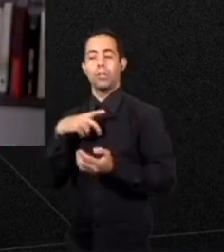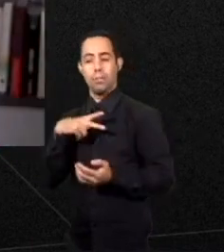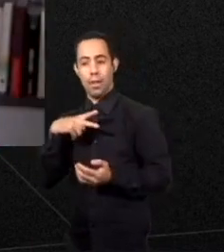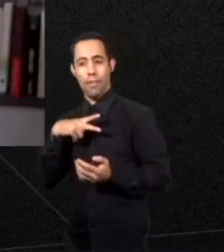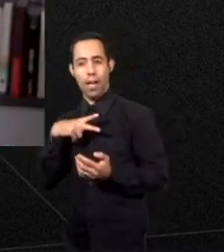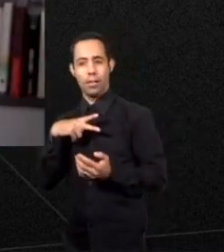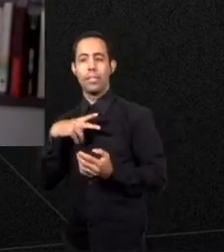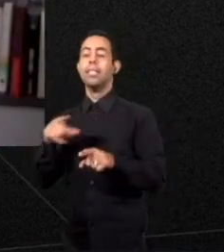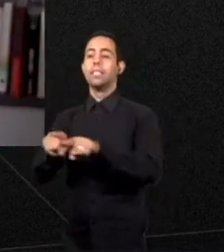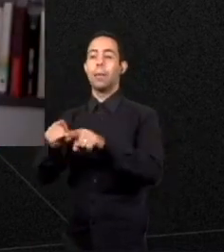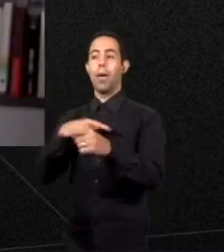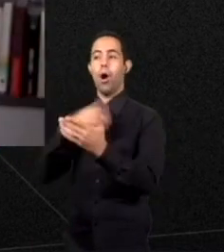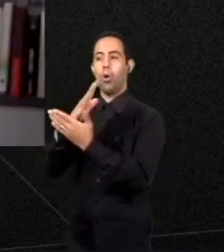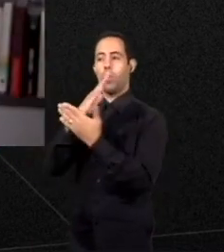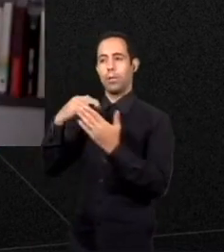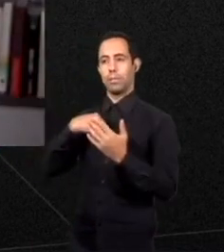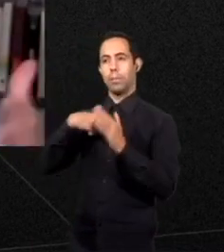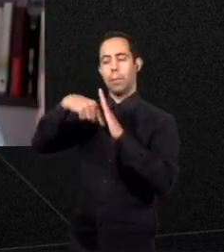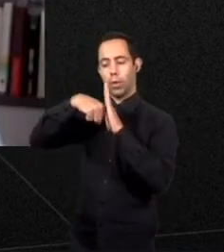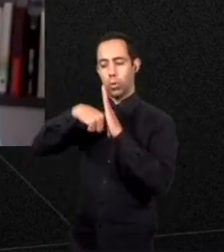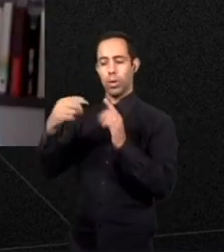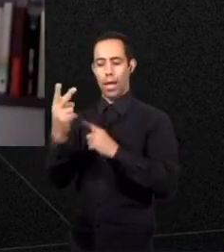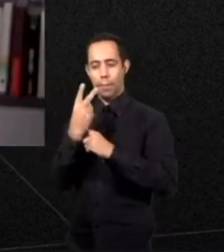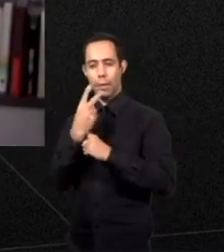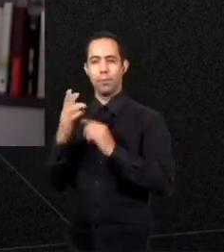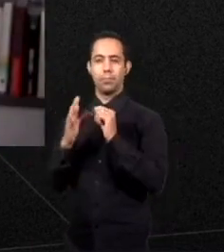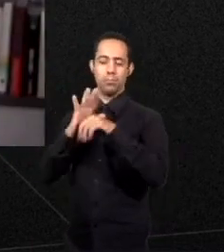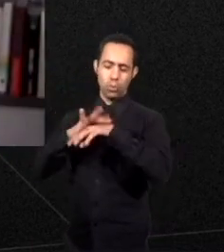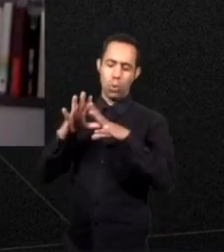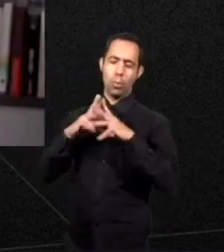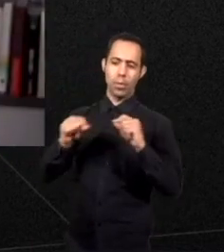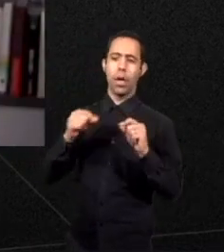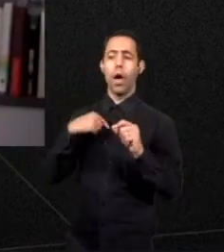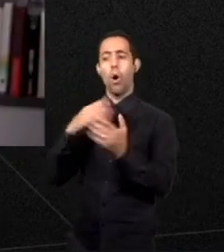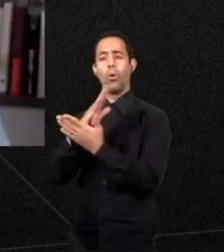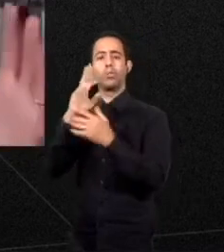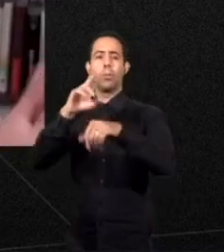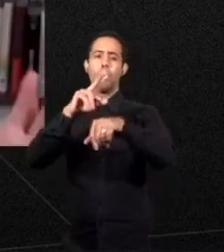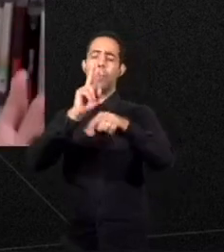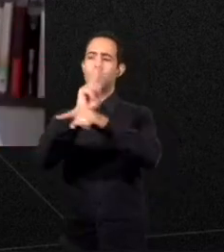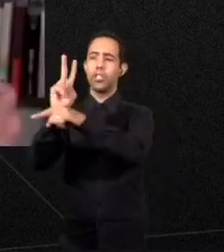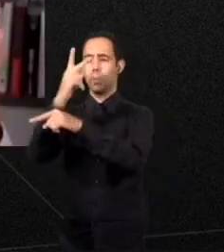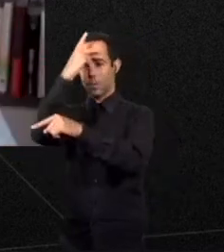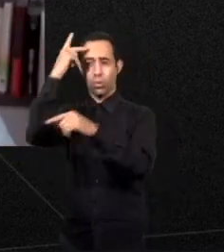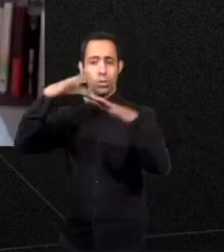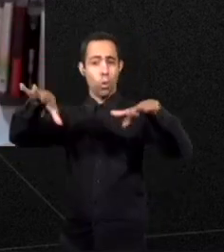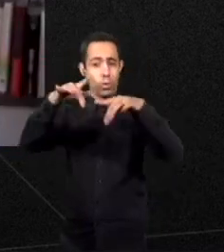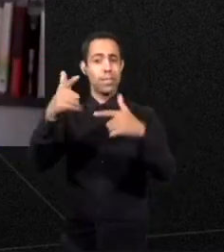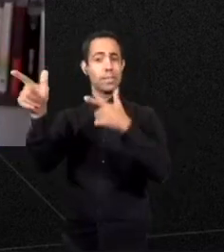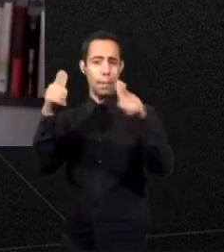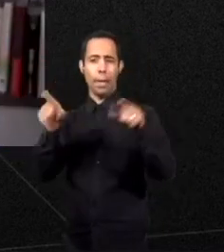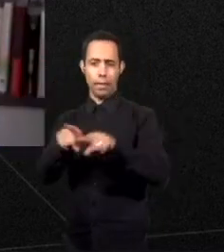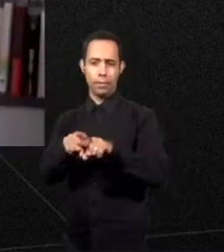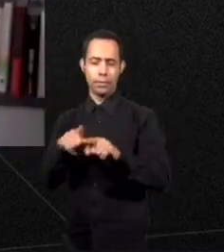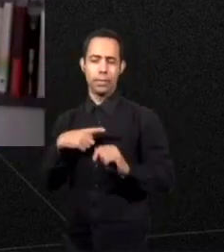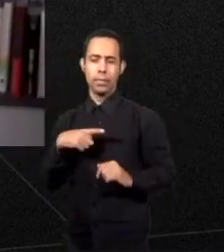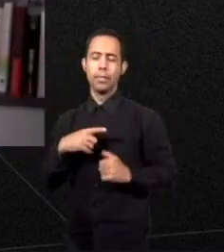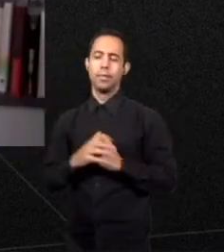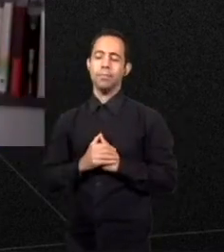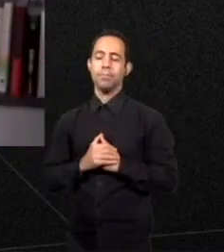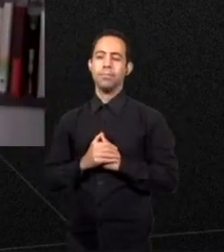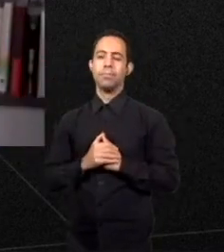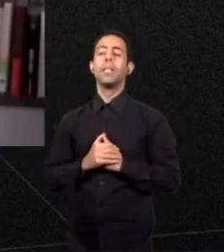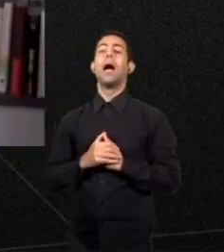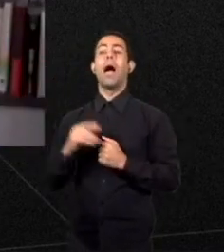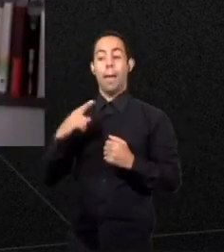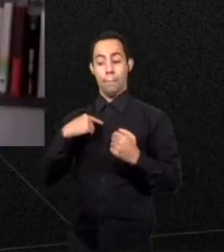me, to cure me, to protect me, and maybe also to protect other people. But if my doctor then